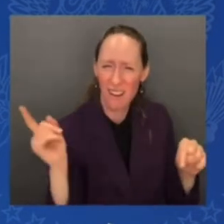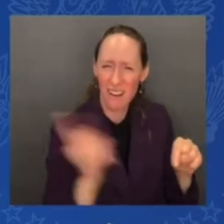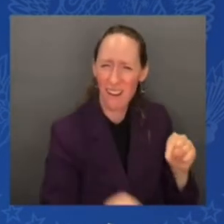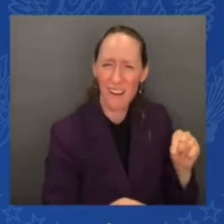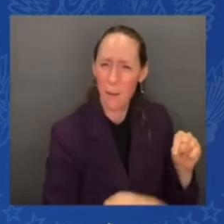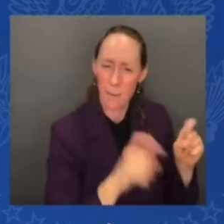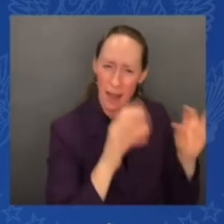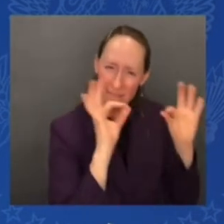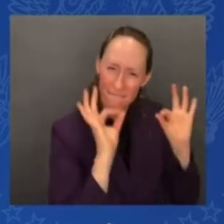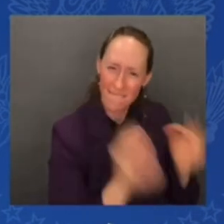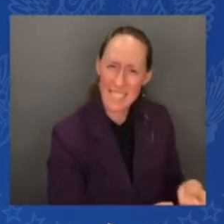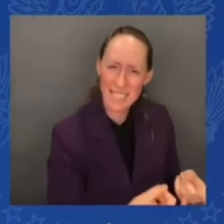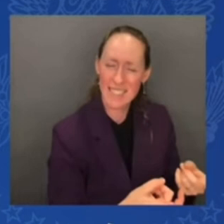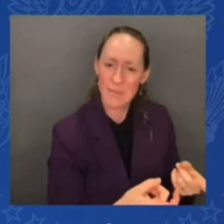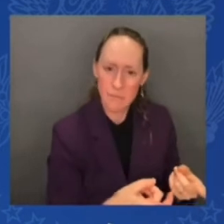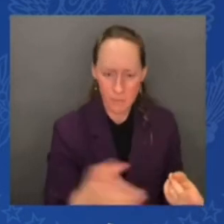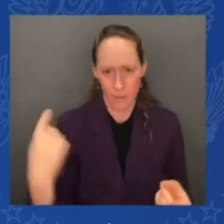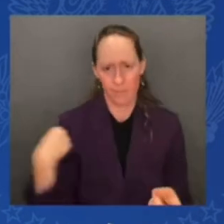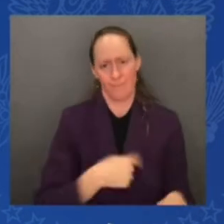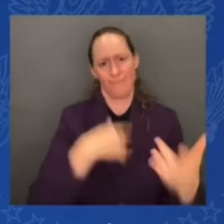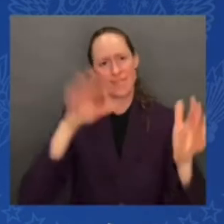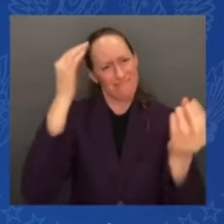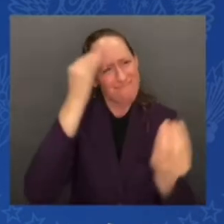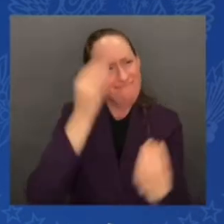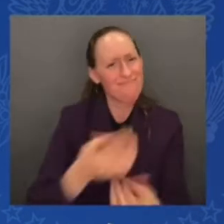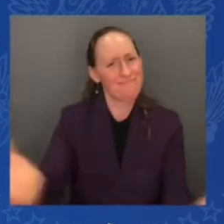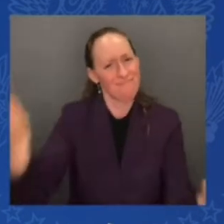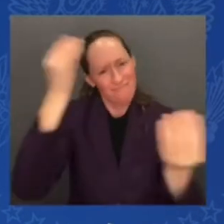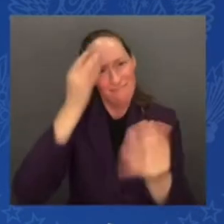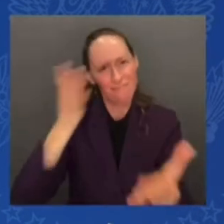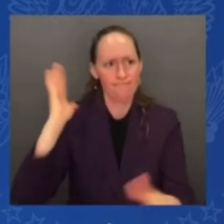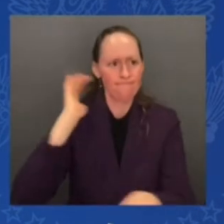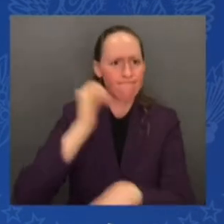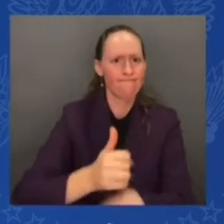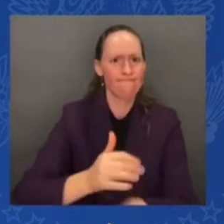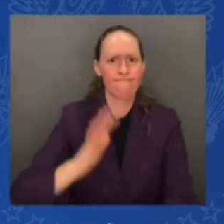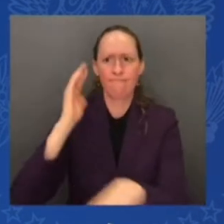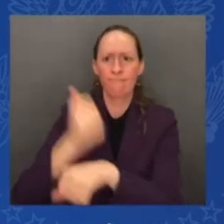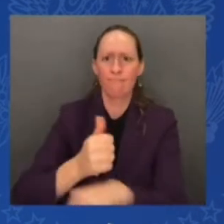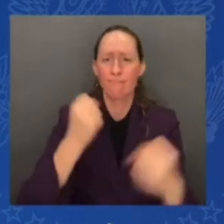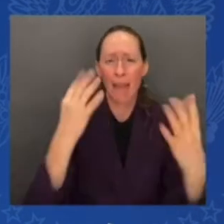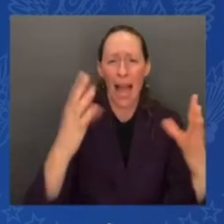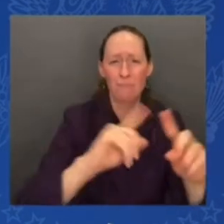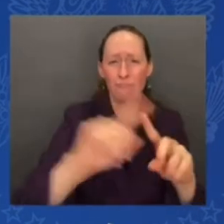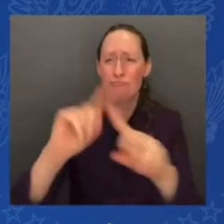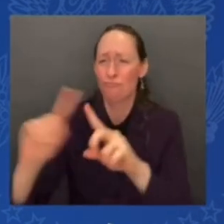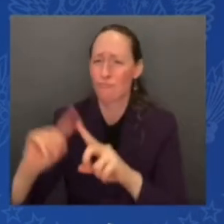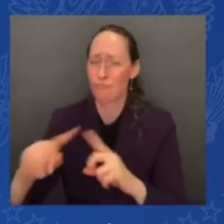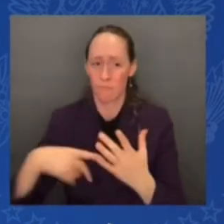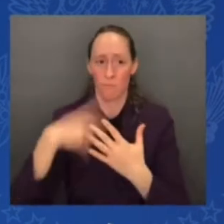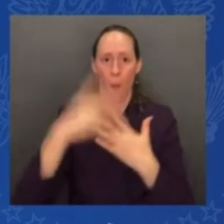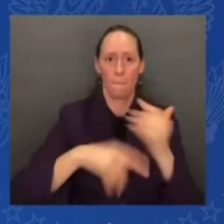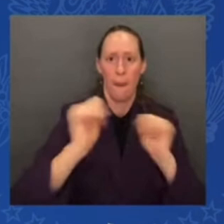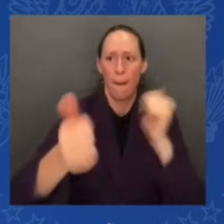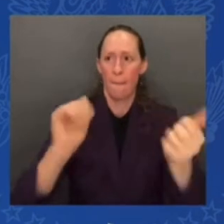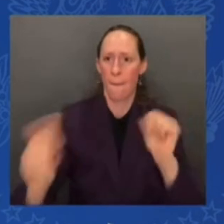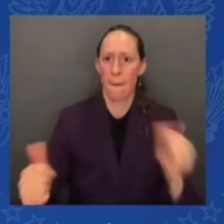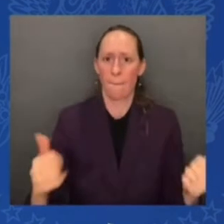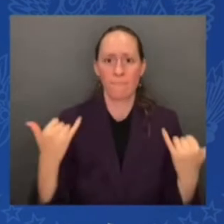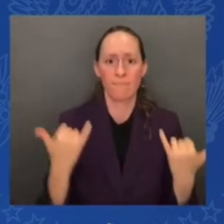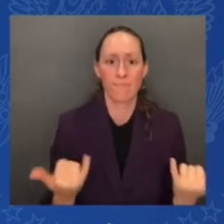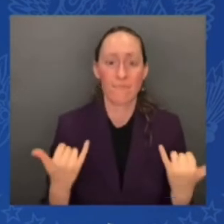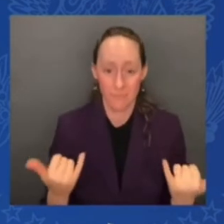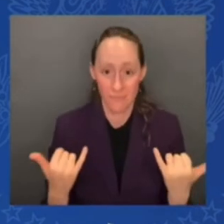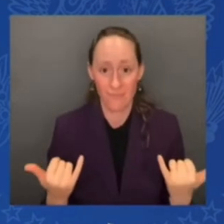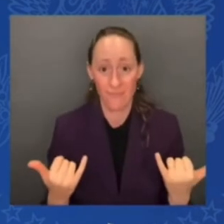across America, including $3.6 billion in investments right here in New Mexico.